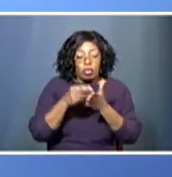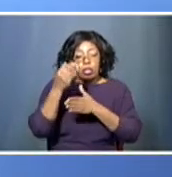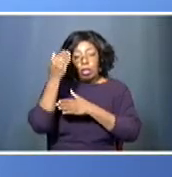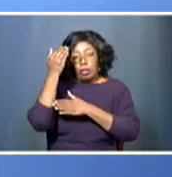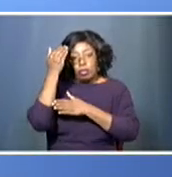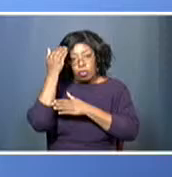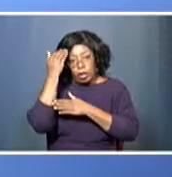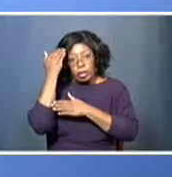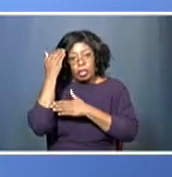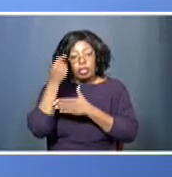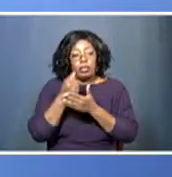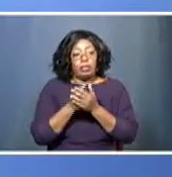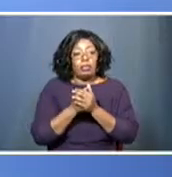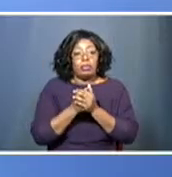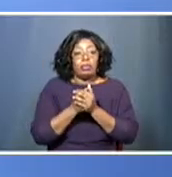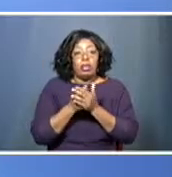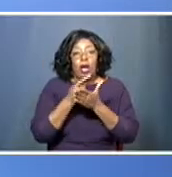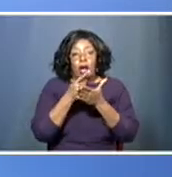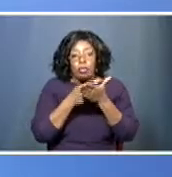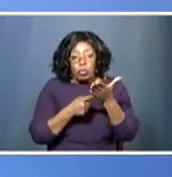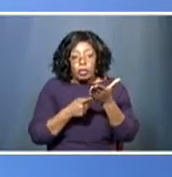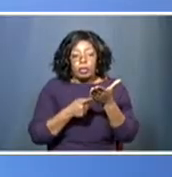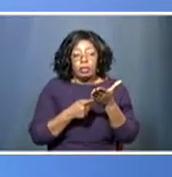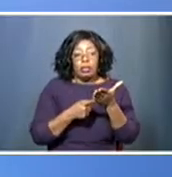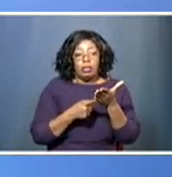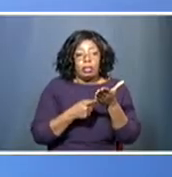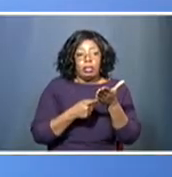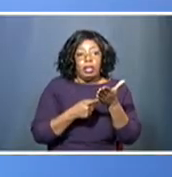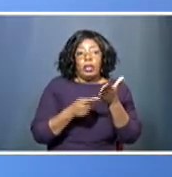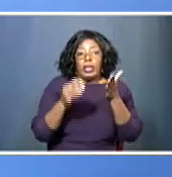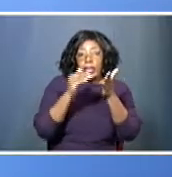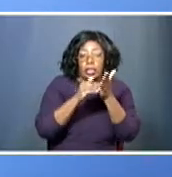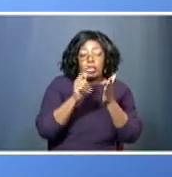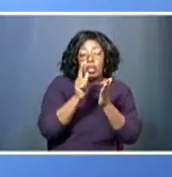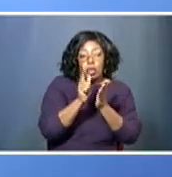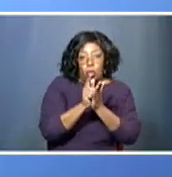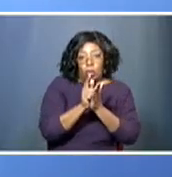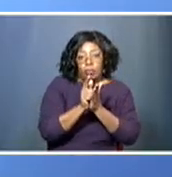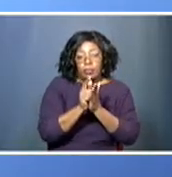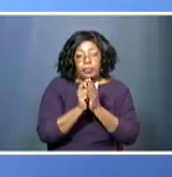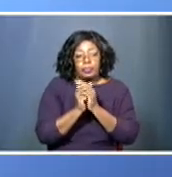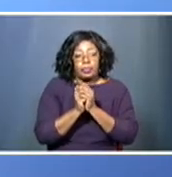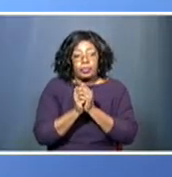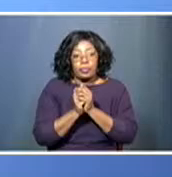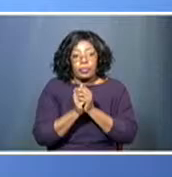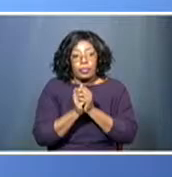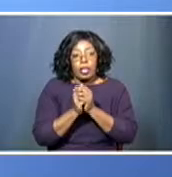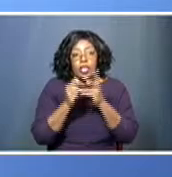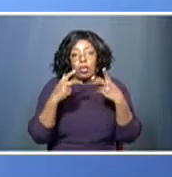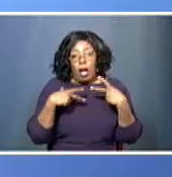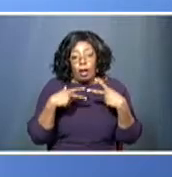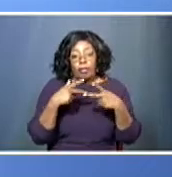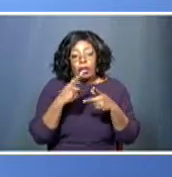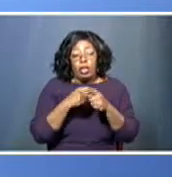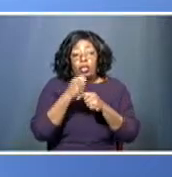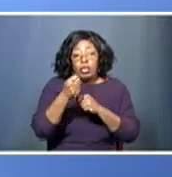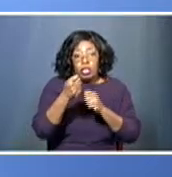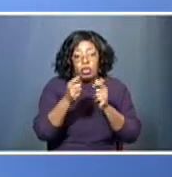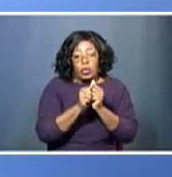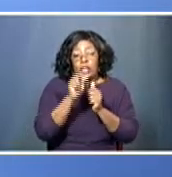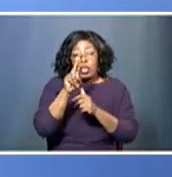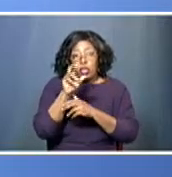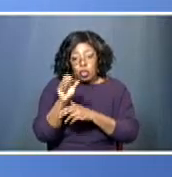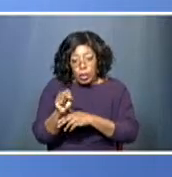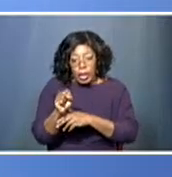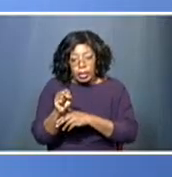of what is a violation of the law and what is not a violation of the law. And treaties with the United States might be different